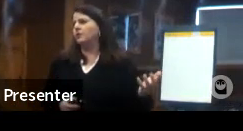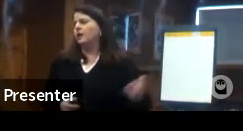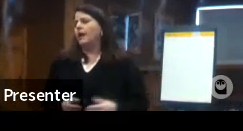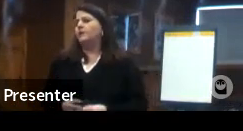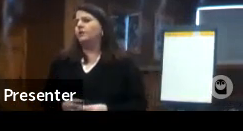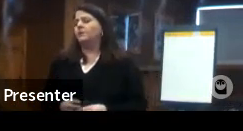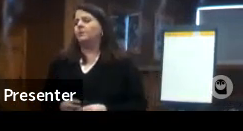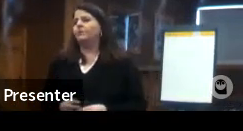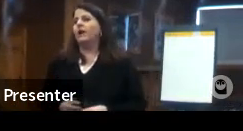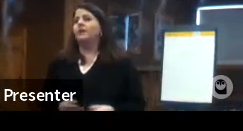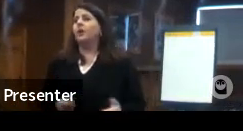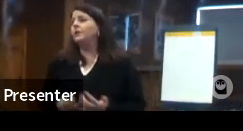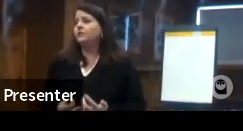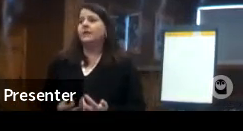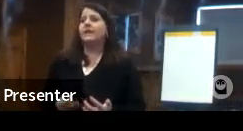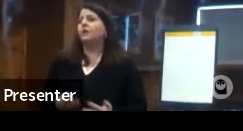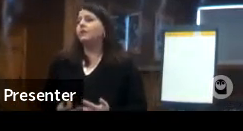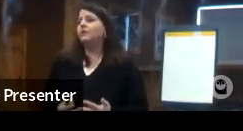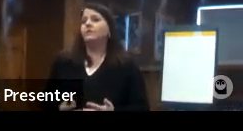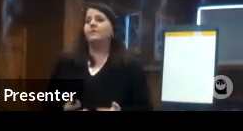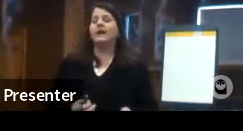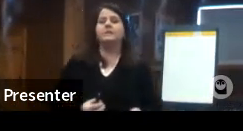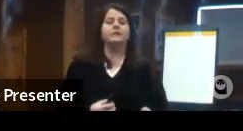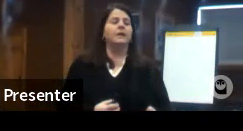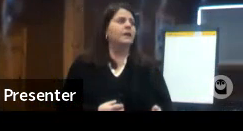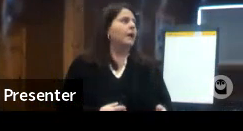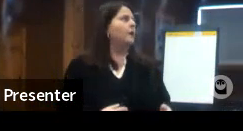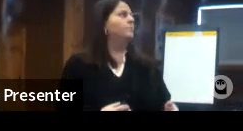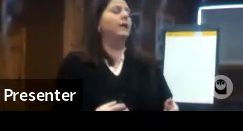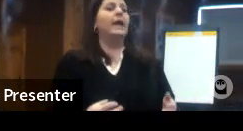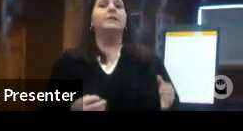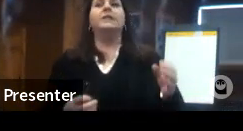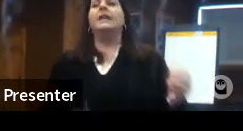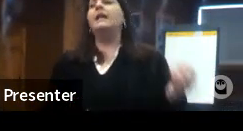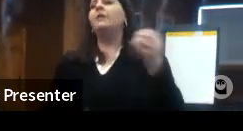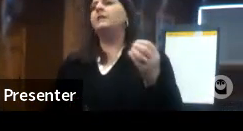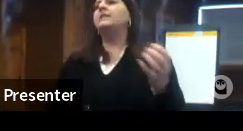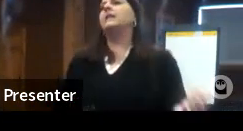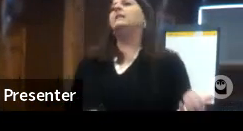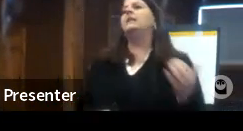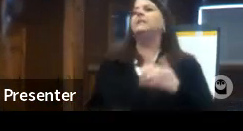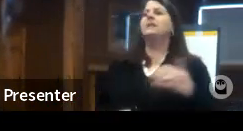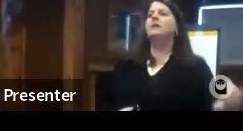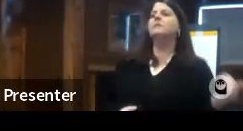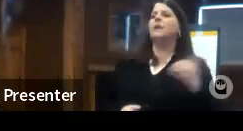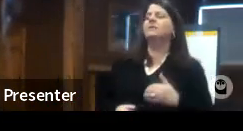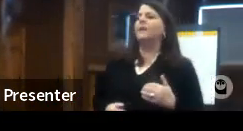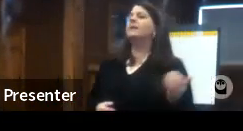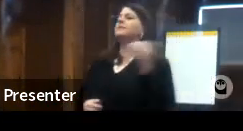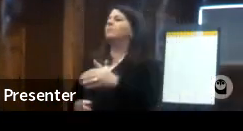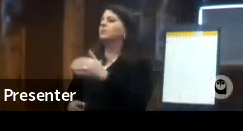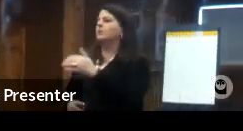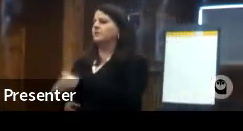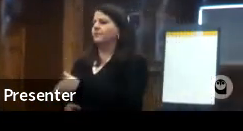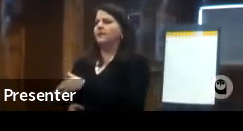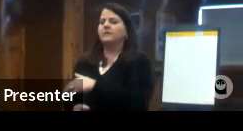him as your expert for trial. He already knows the case. He already knows the facts. And to get out the things that he needed in his case